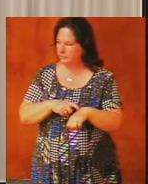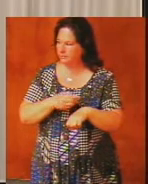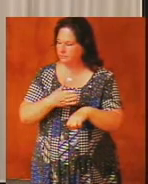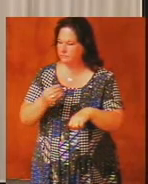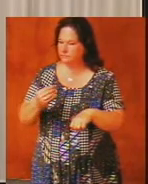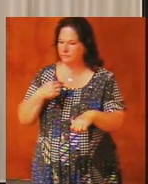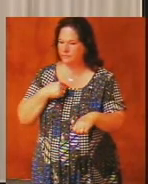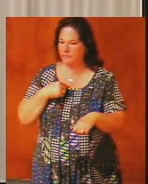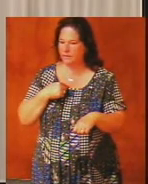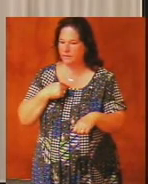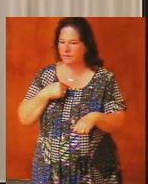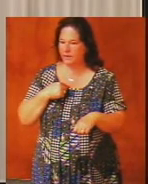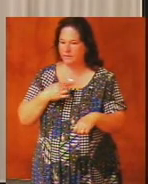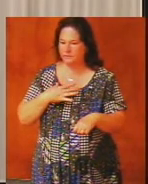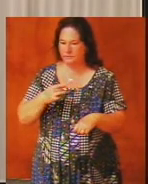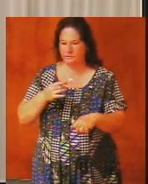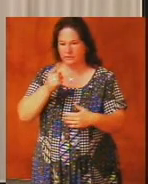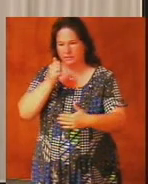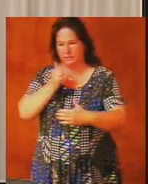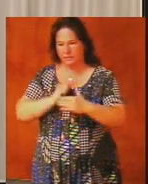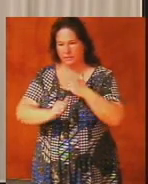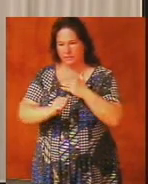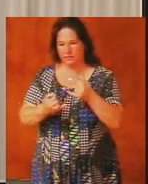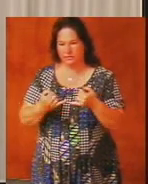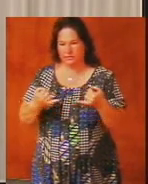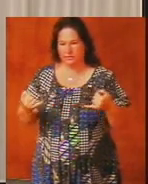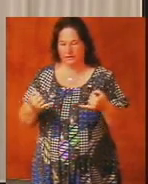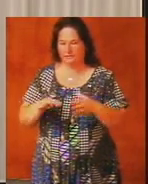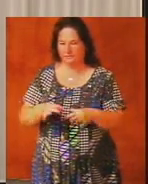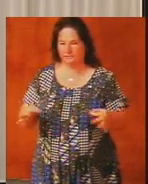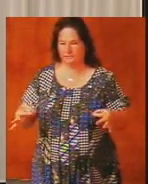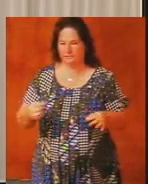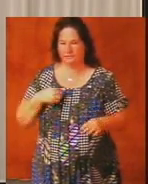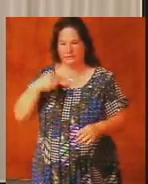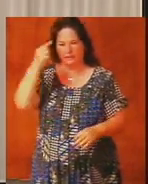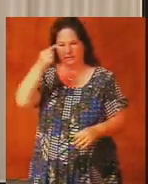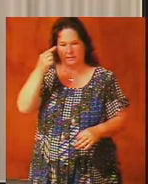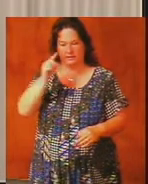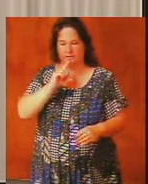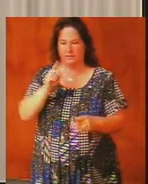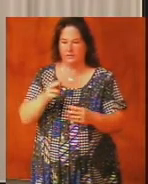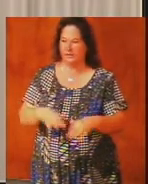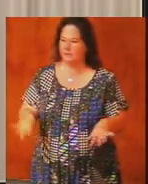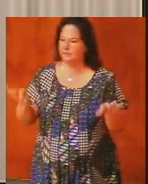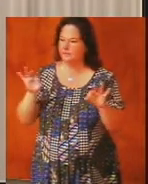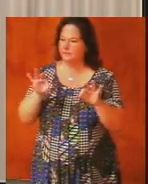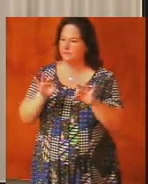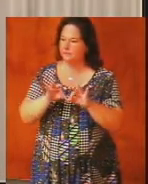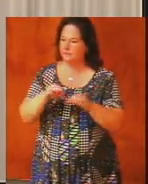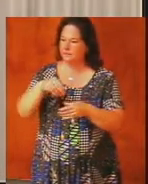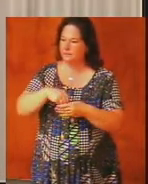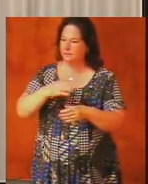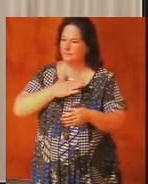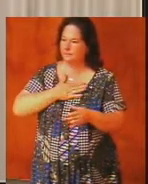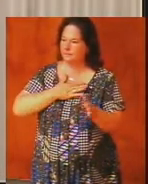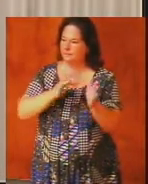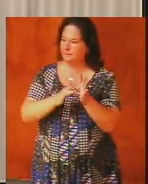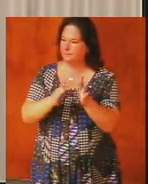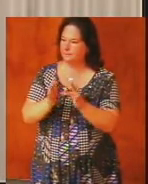And I like to underline statements that I think are important in my Bible.